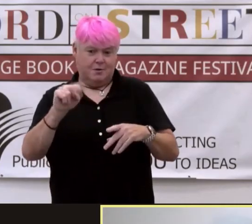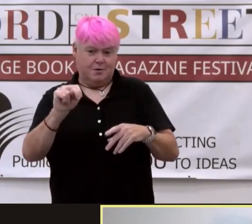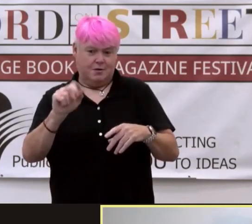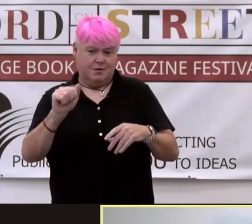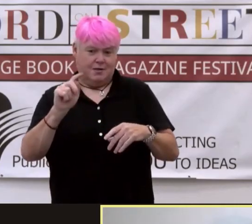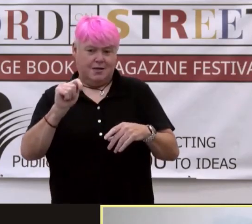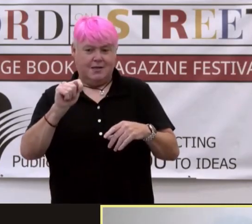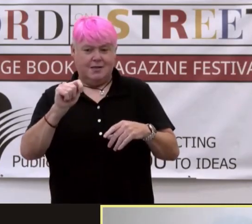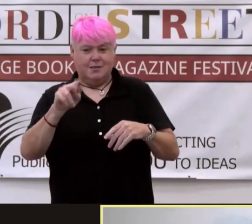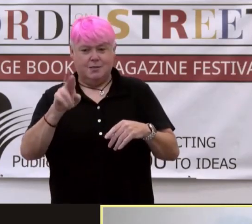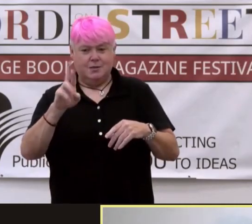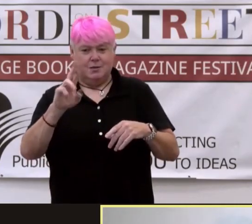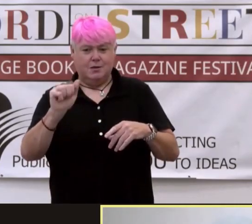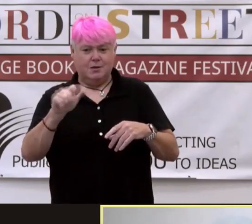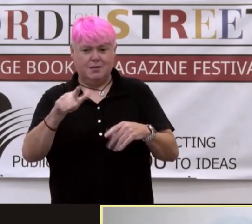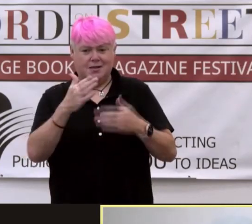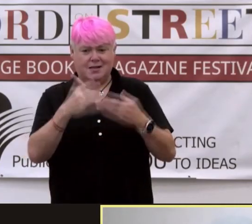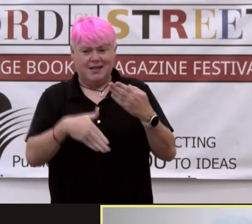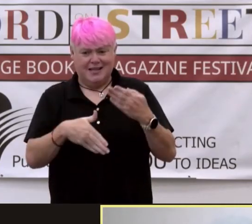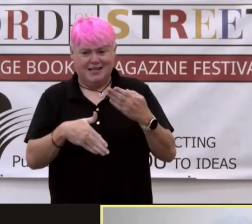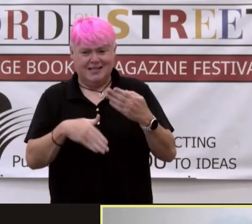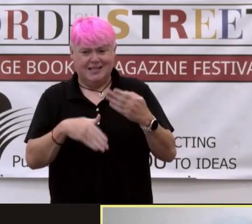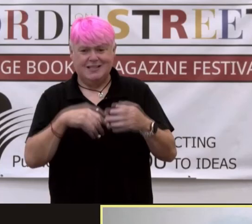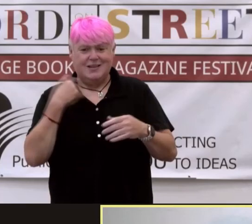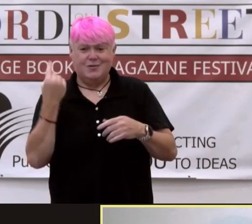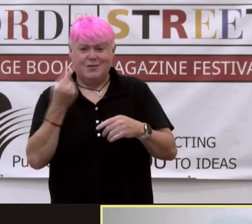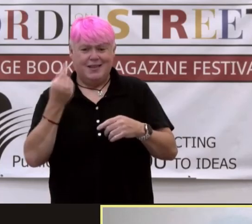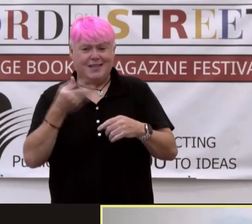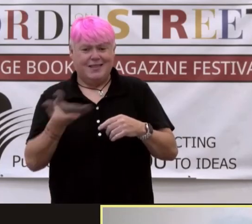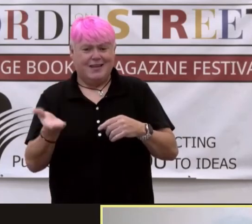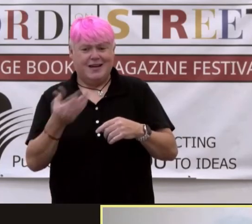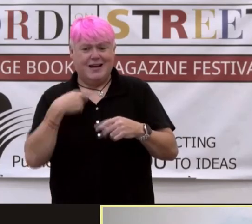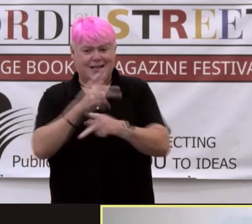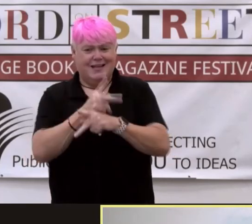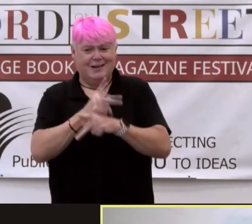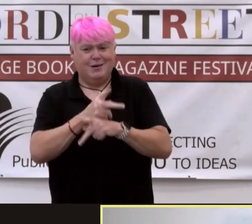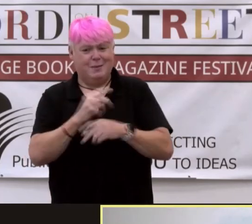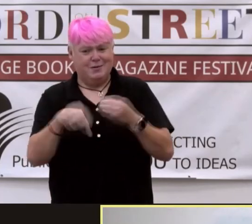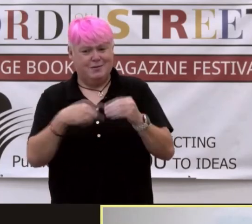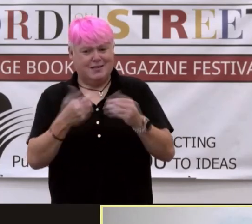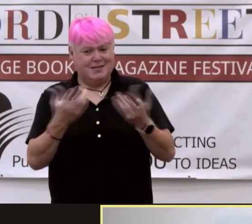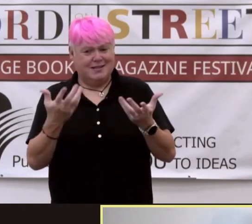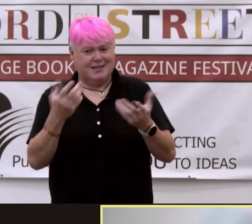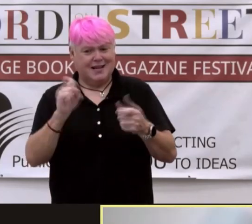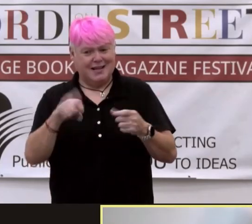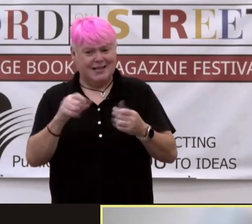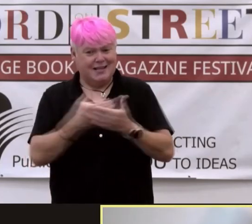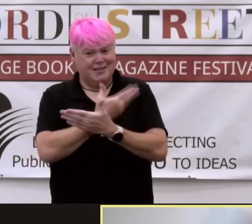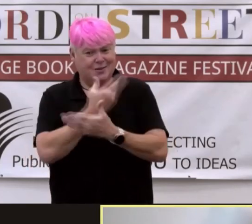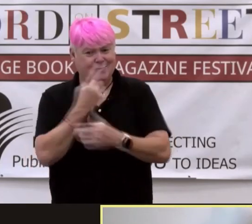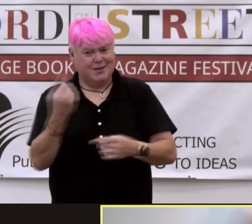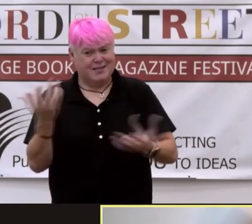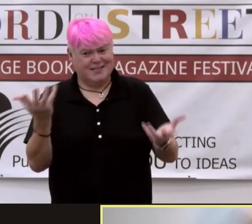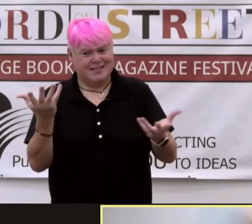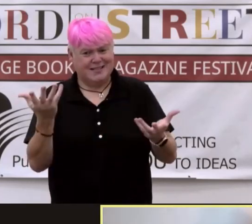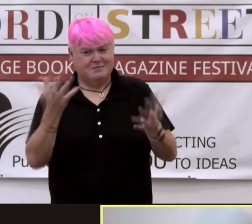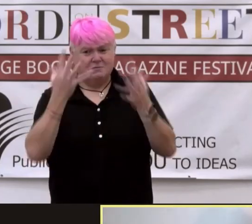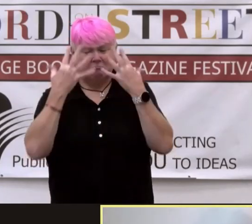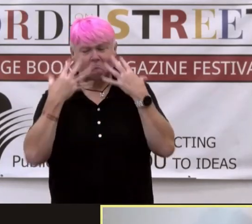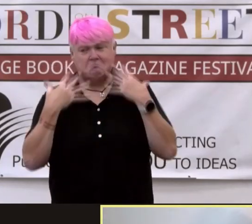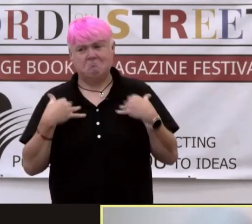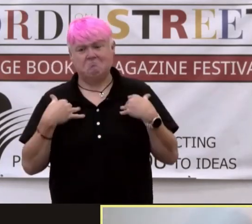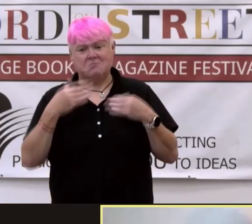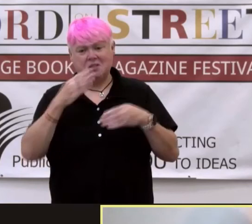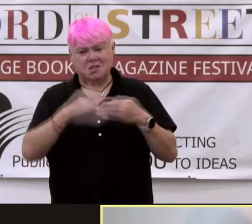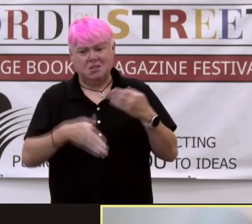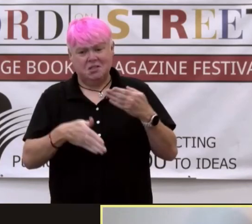end, and that's the only thing I care about. So I need new TV shows, and I'm so sad it's ending. Now